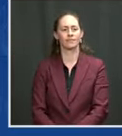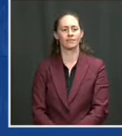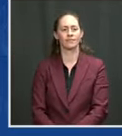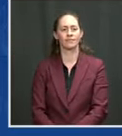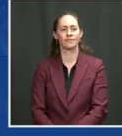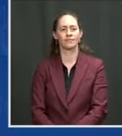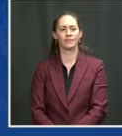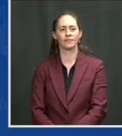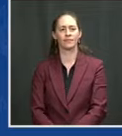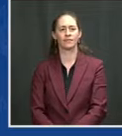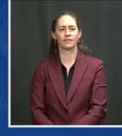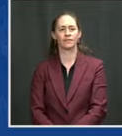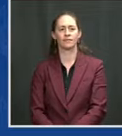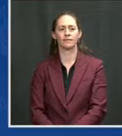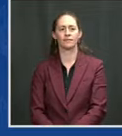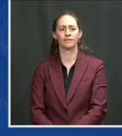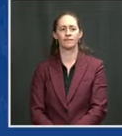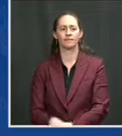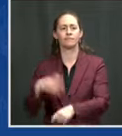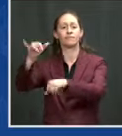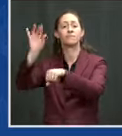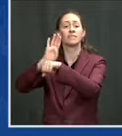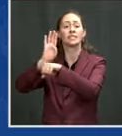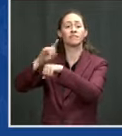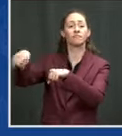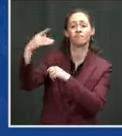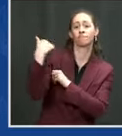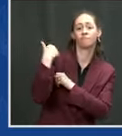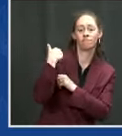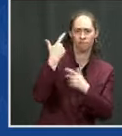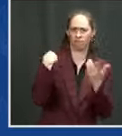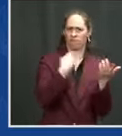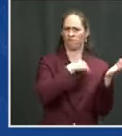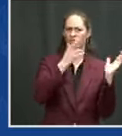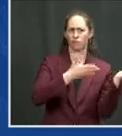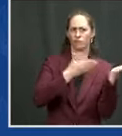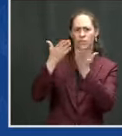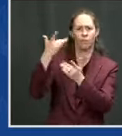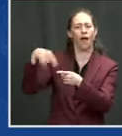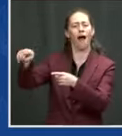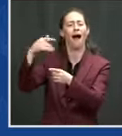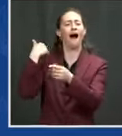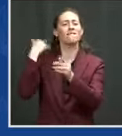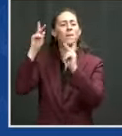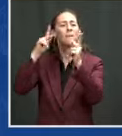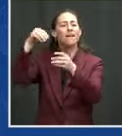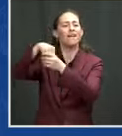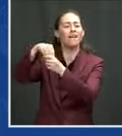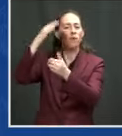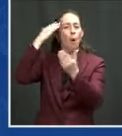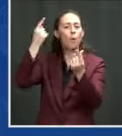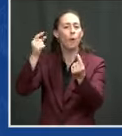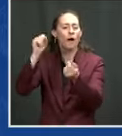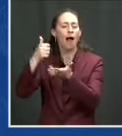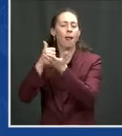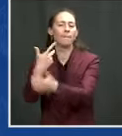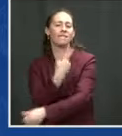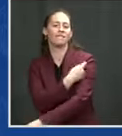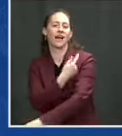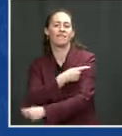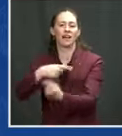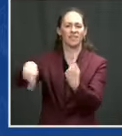partner that does it, they work very closely with their employees. And they're able to get an uptake that, quite